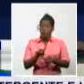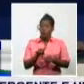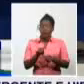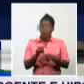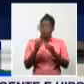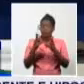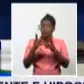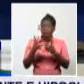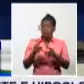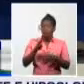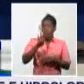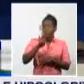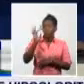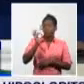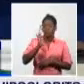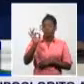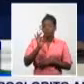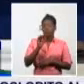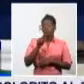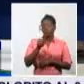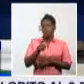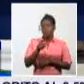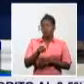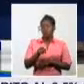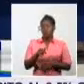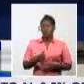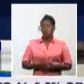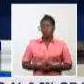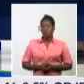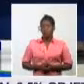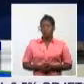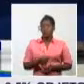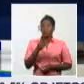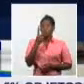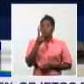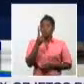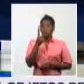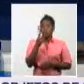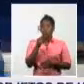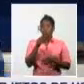which represents a lethality of our country